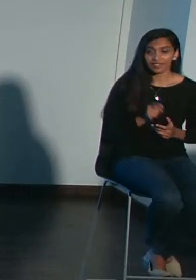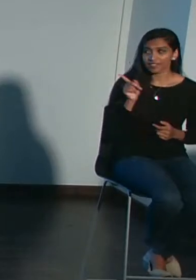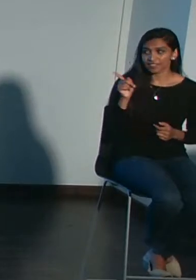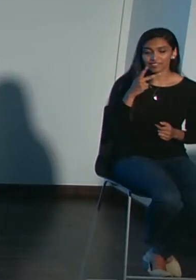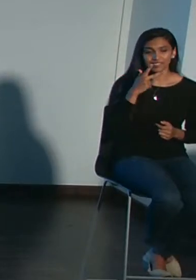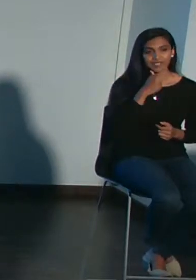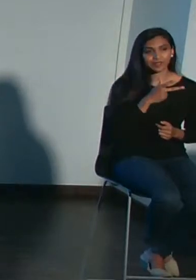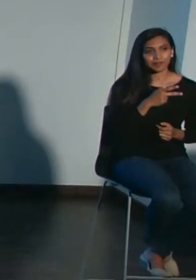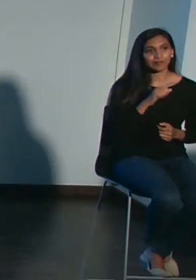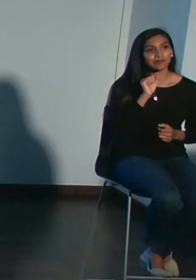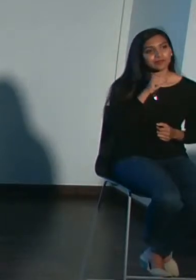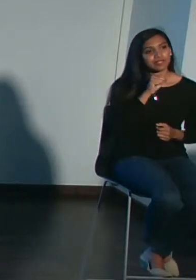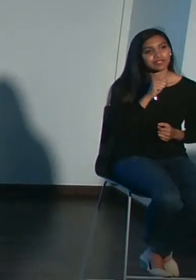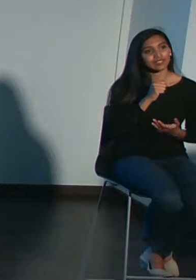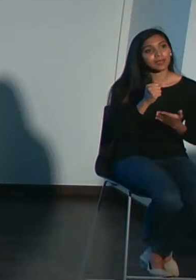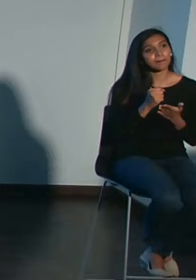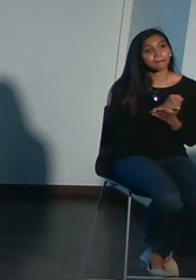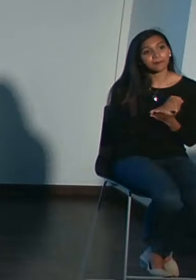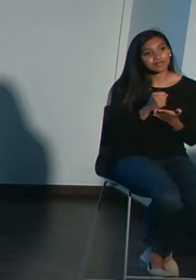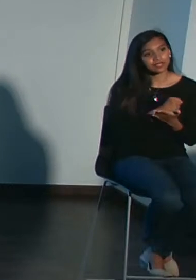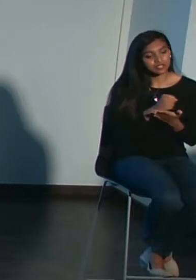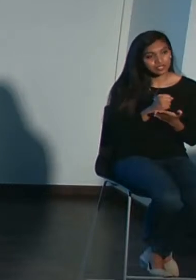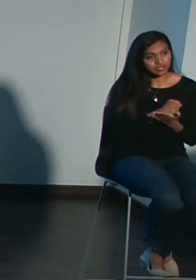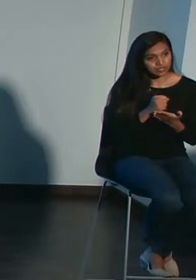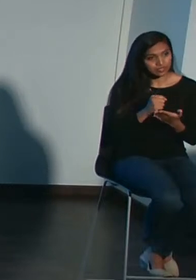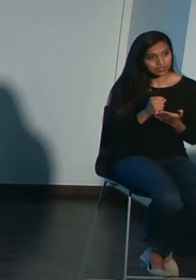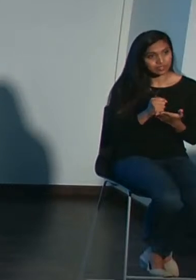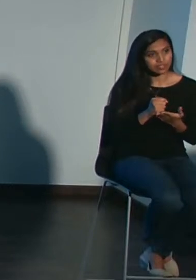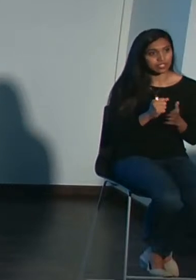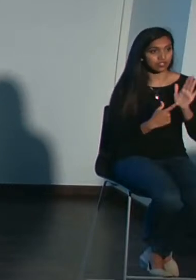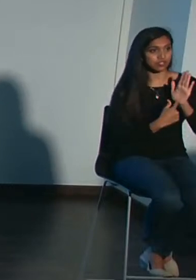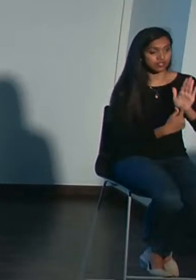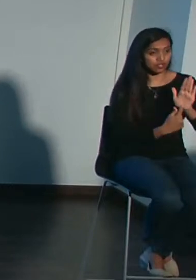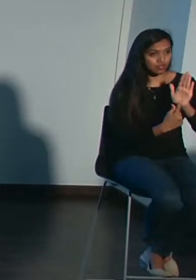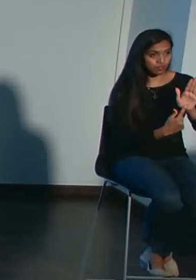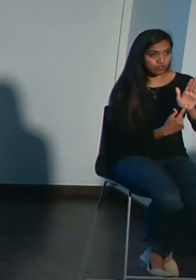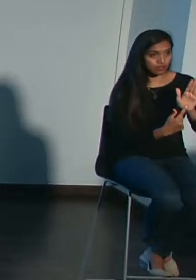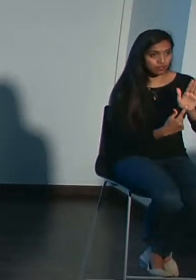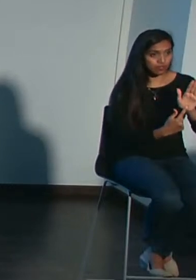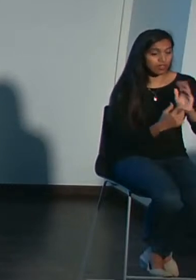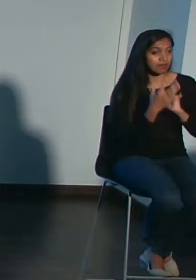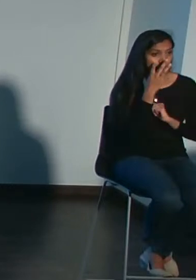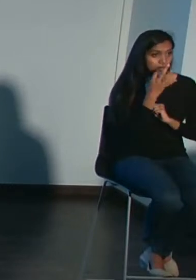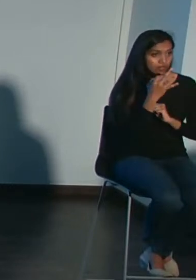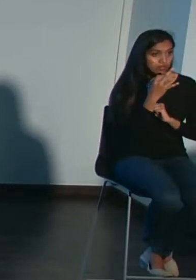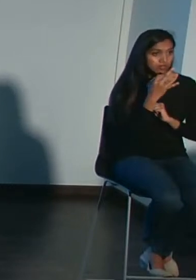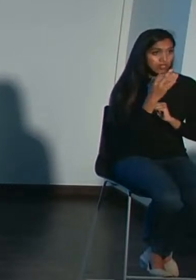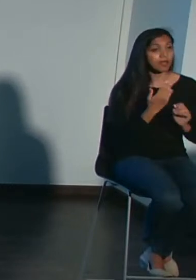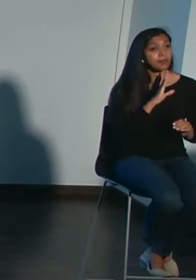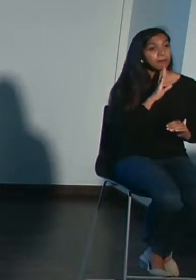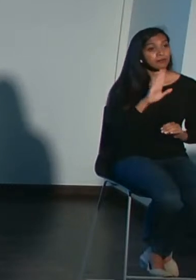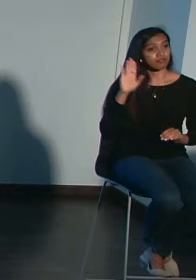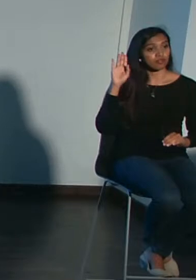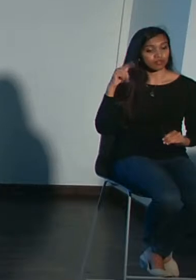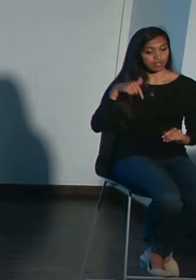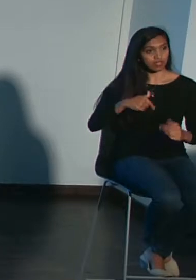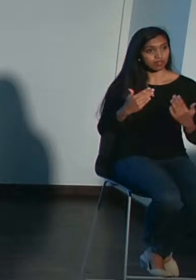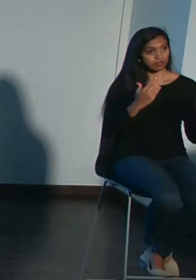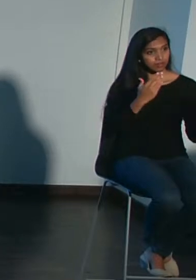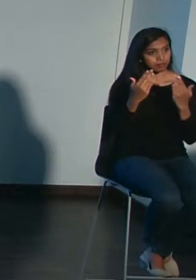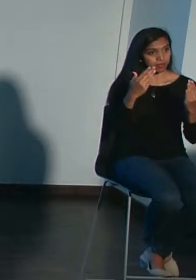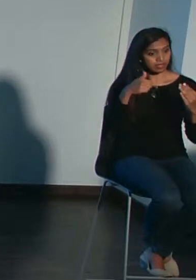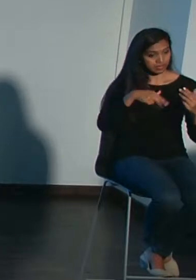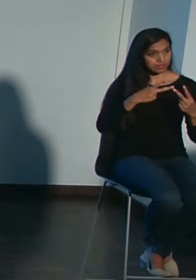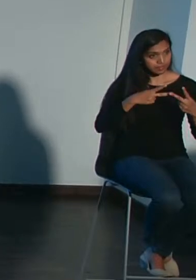practice and production in a way of like whatever you make today. And I was asking you whether that was